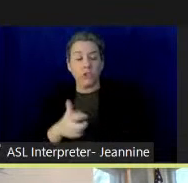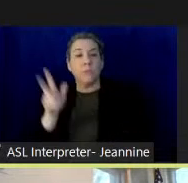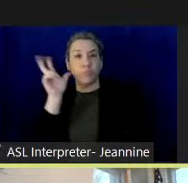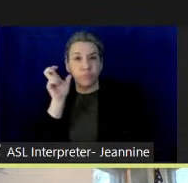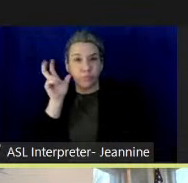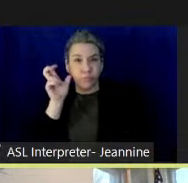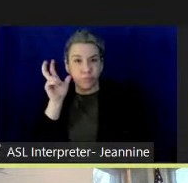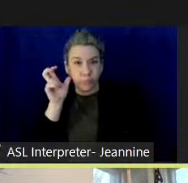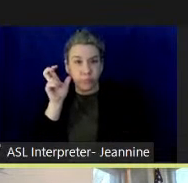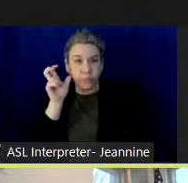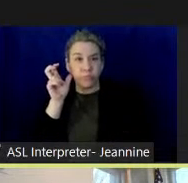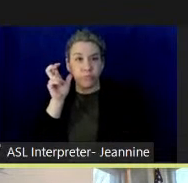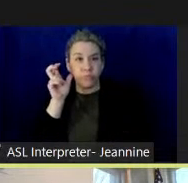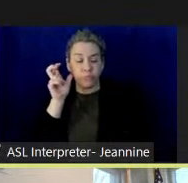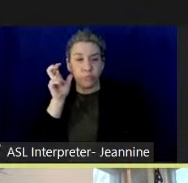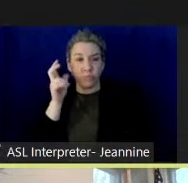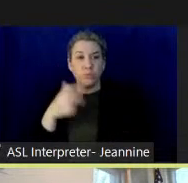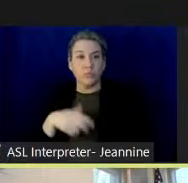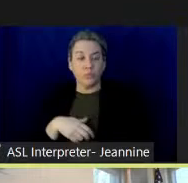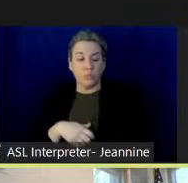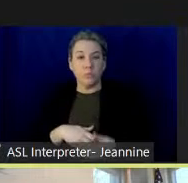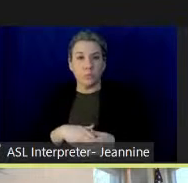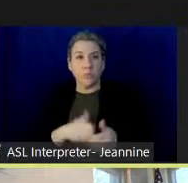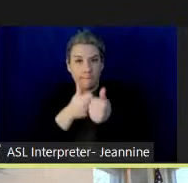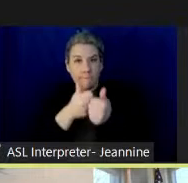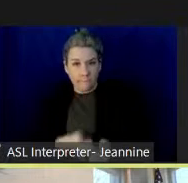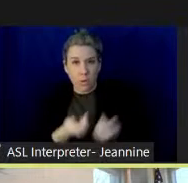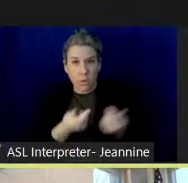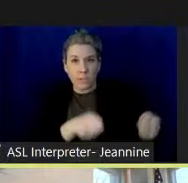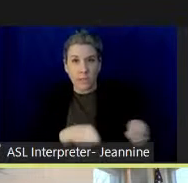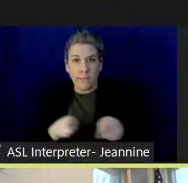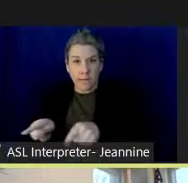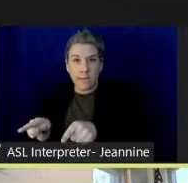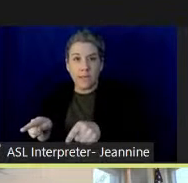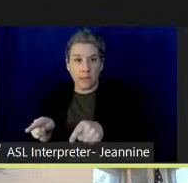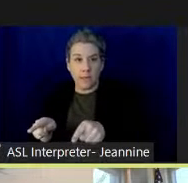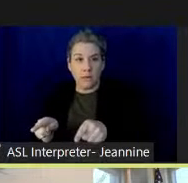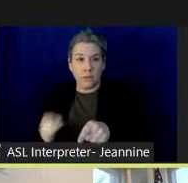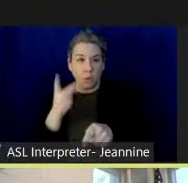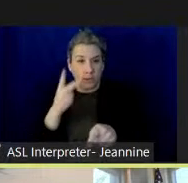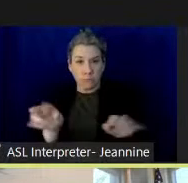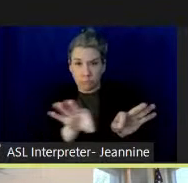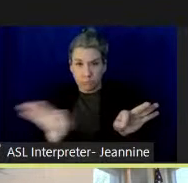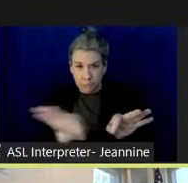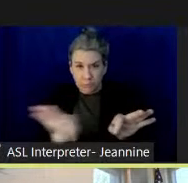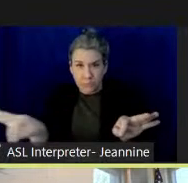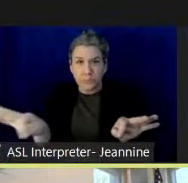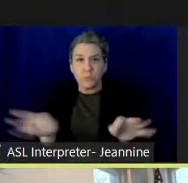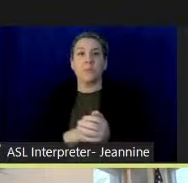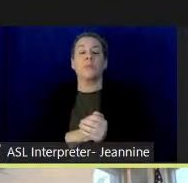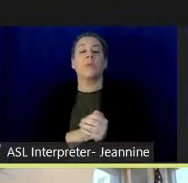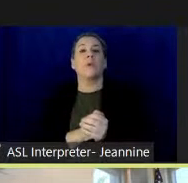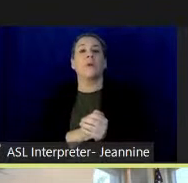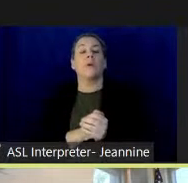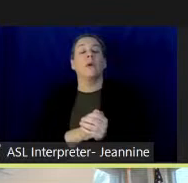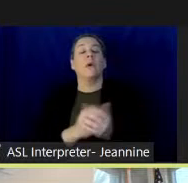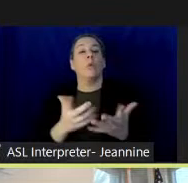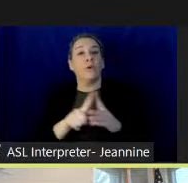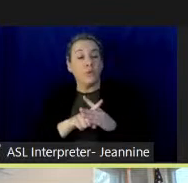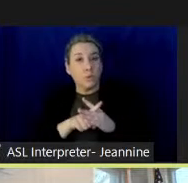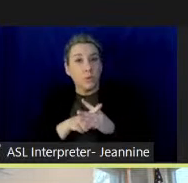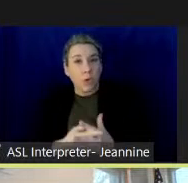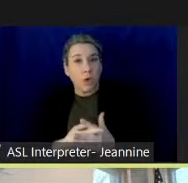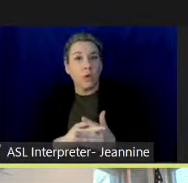audio, or listen and follow along on the subtitles. What I really want you to start doing is I want you to